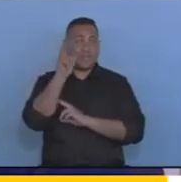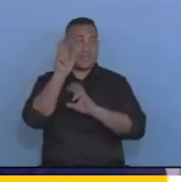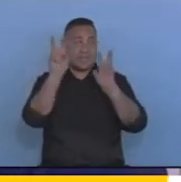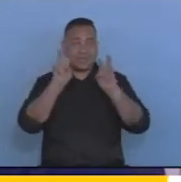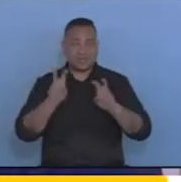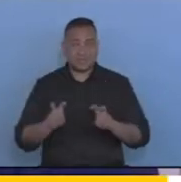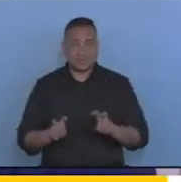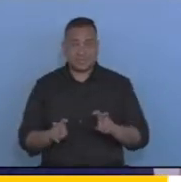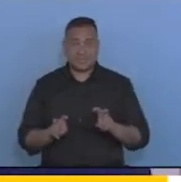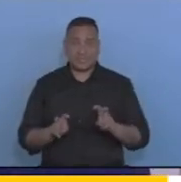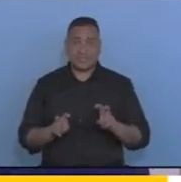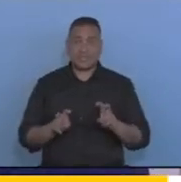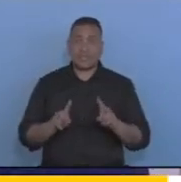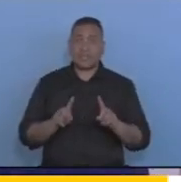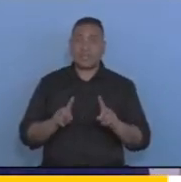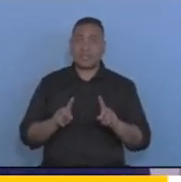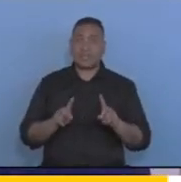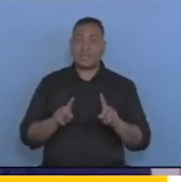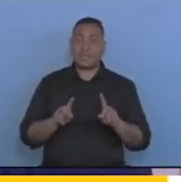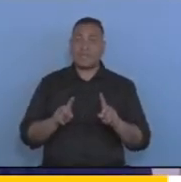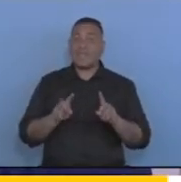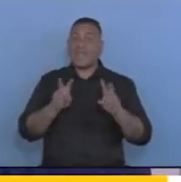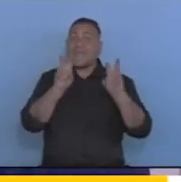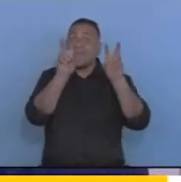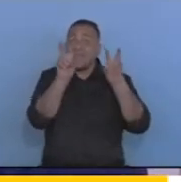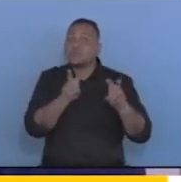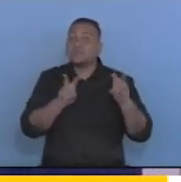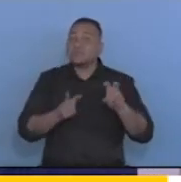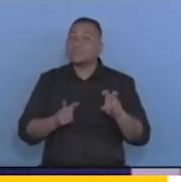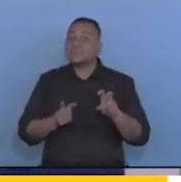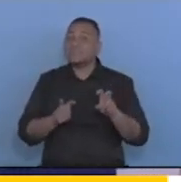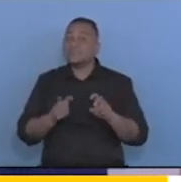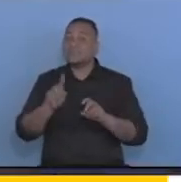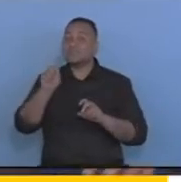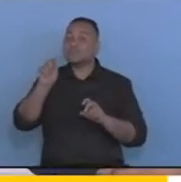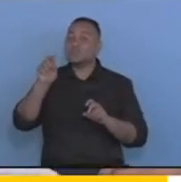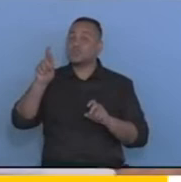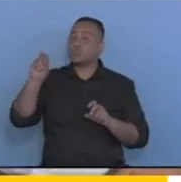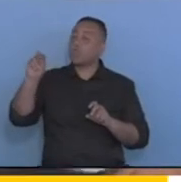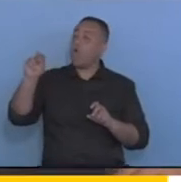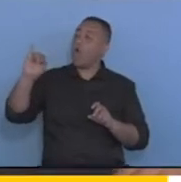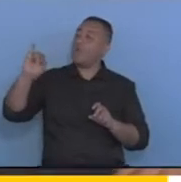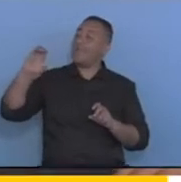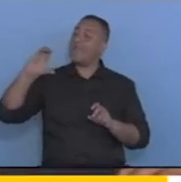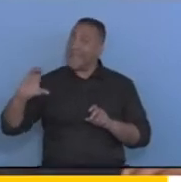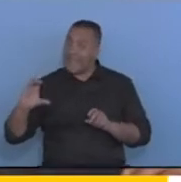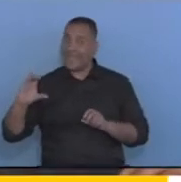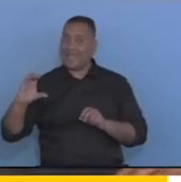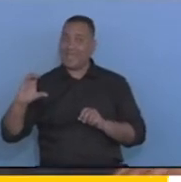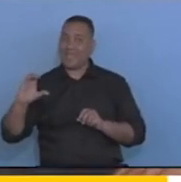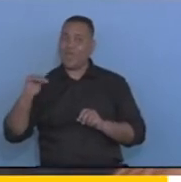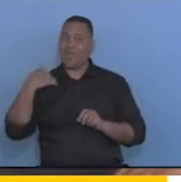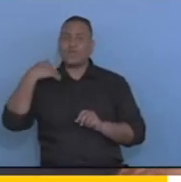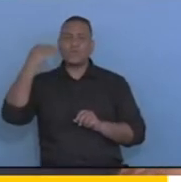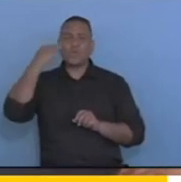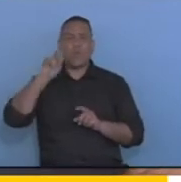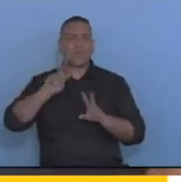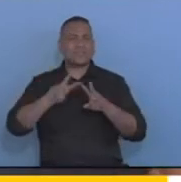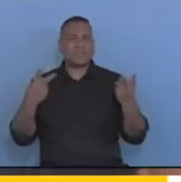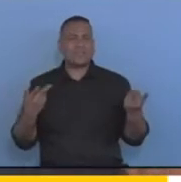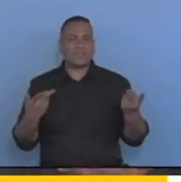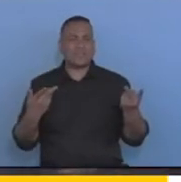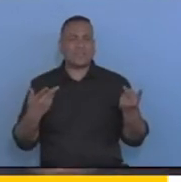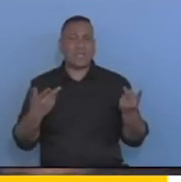but electronics. And I want to ask Rhoda, is there a difference? Well, you don't have to answer because Francois has just sat